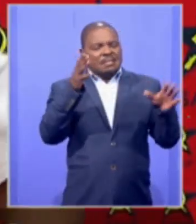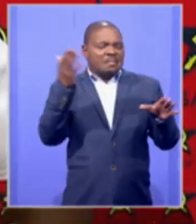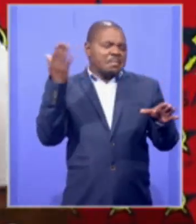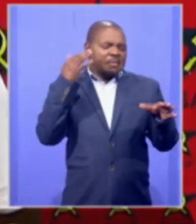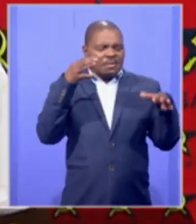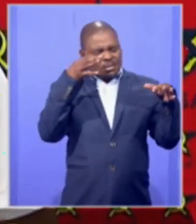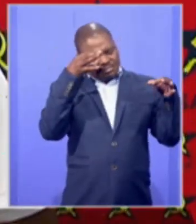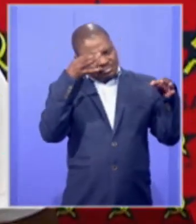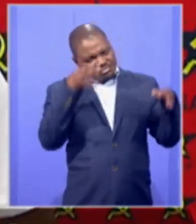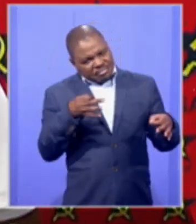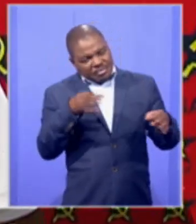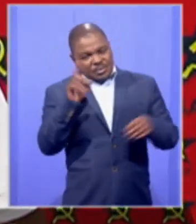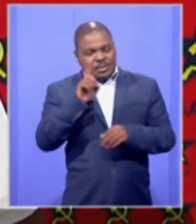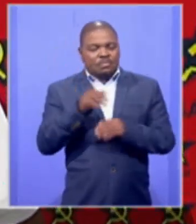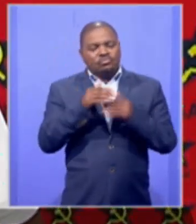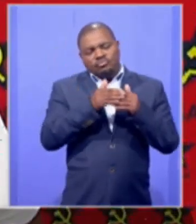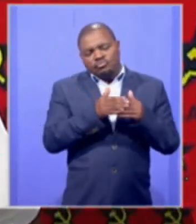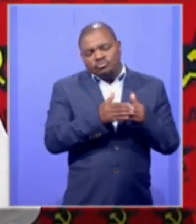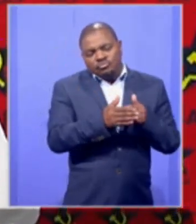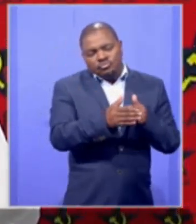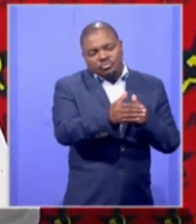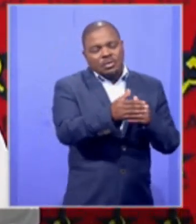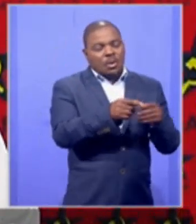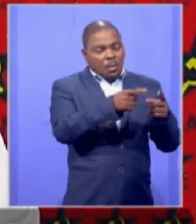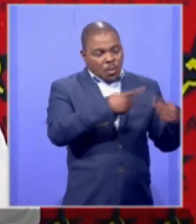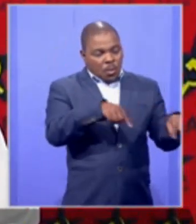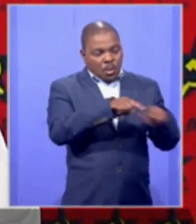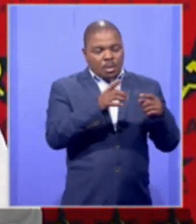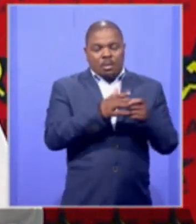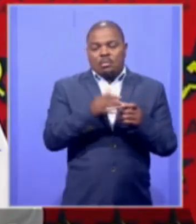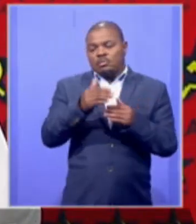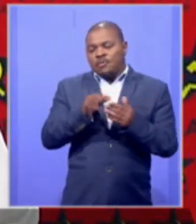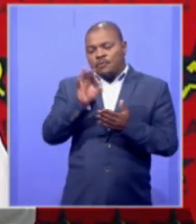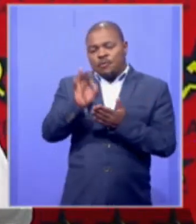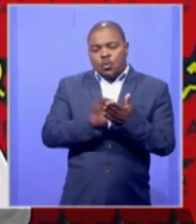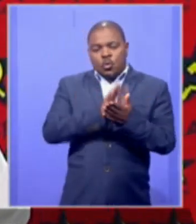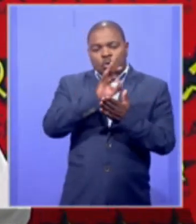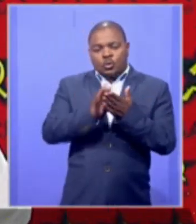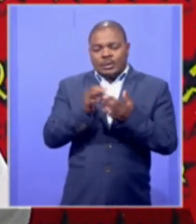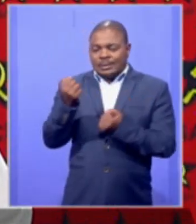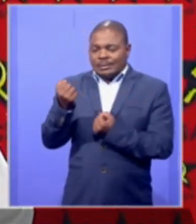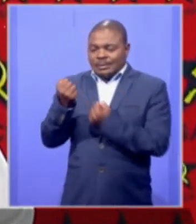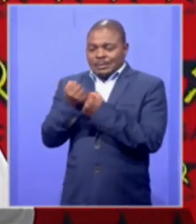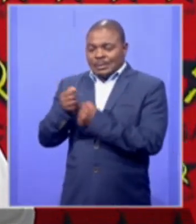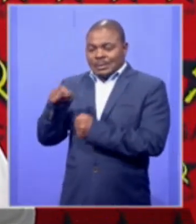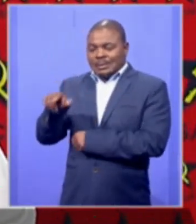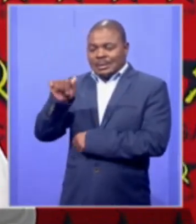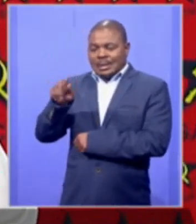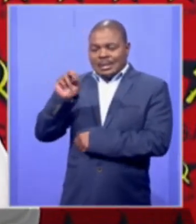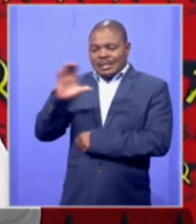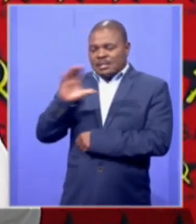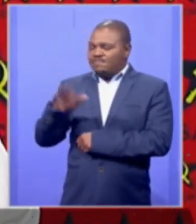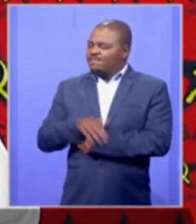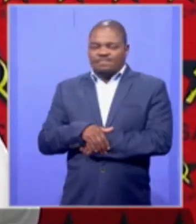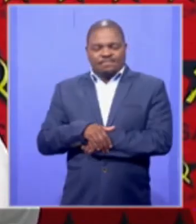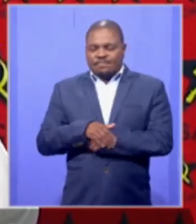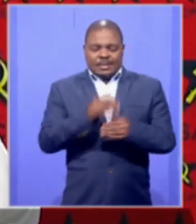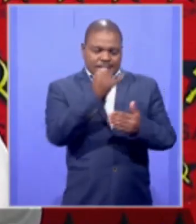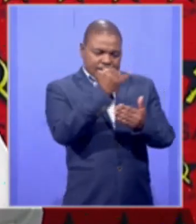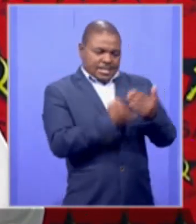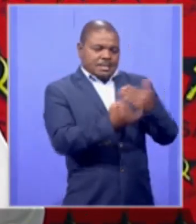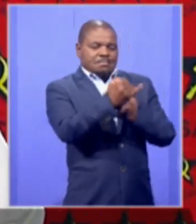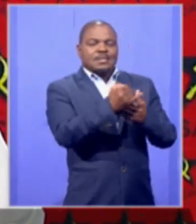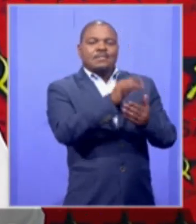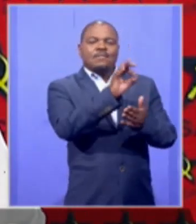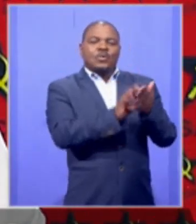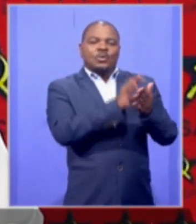tshwetswa gore go ya go pele ba tle go contesta tsone di elections ba sa di contest mo tlase ga yone ANC ba tle